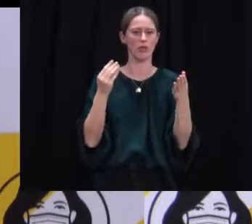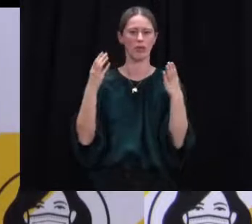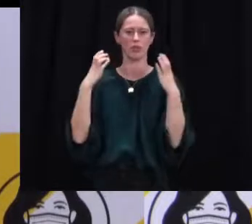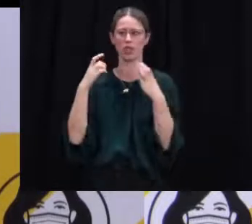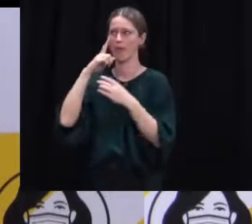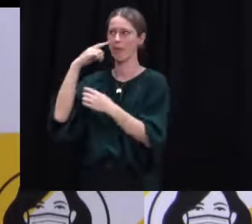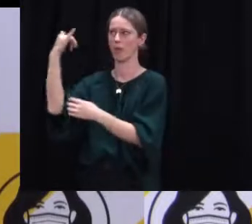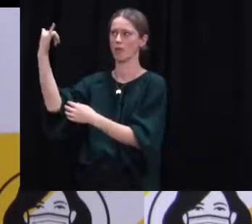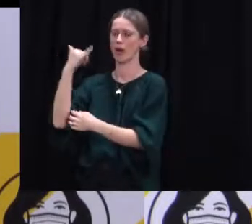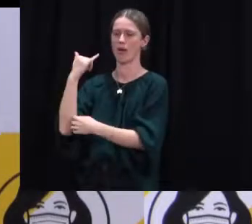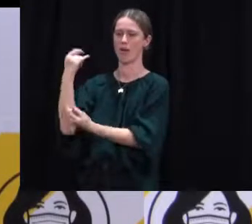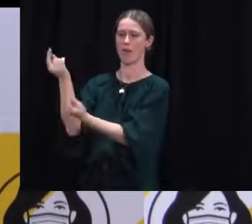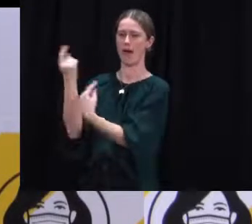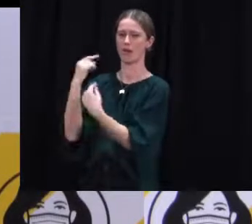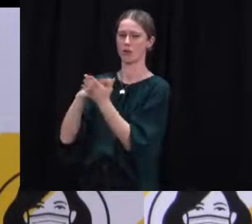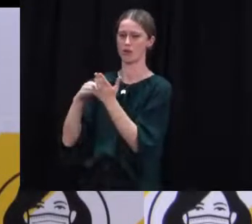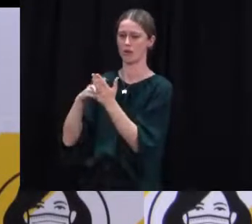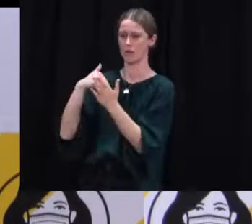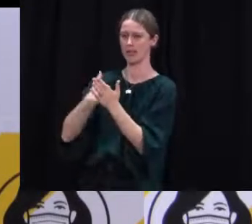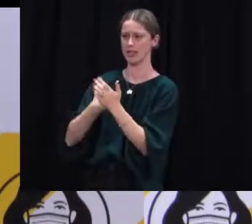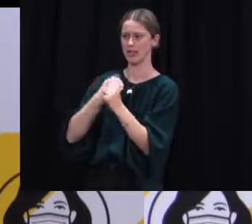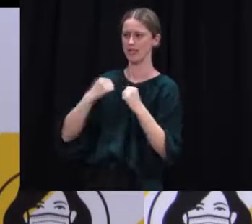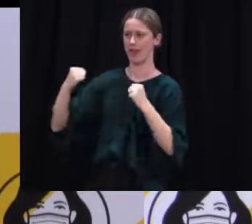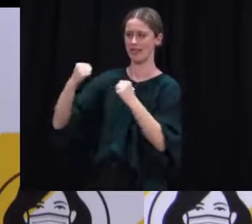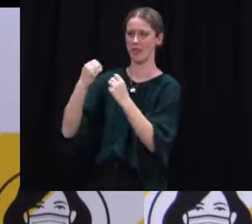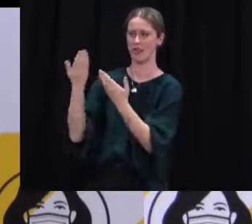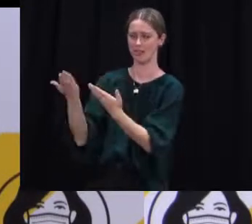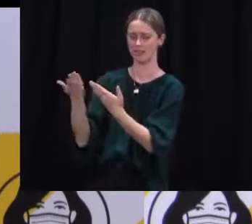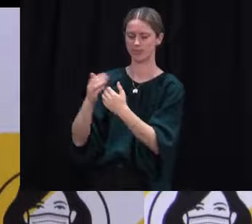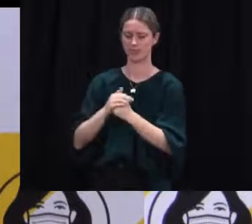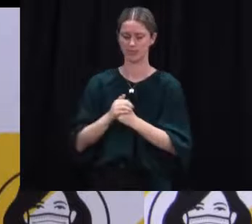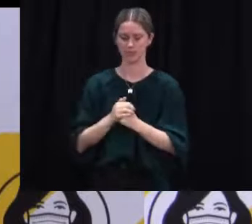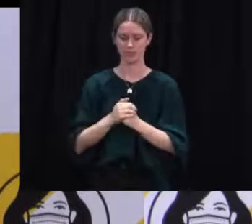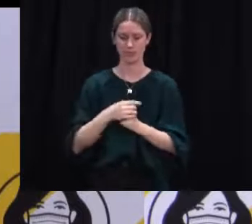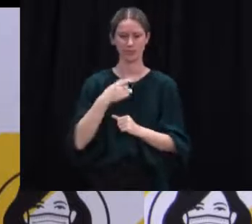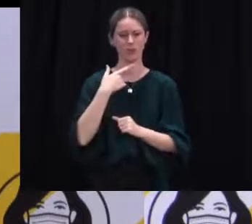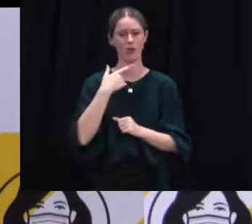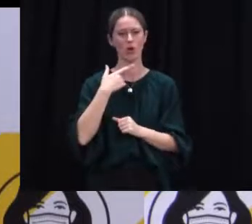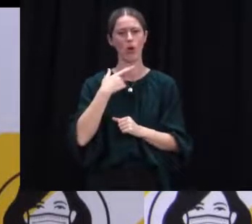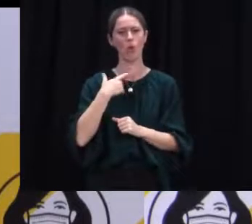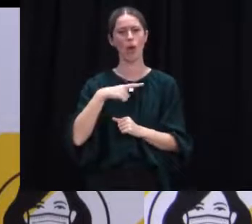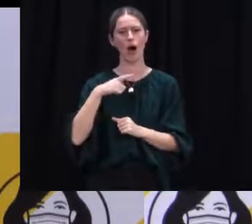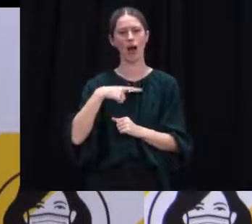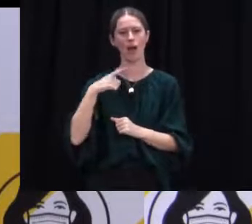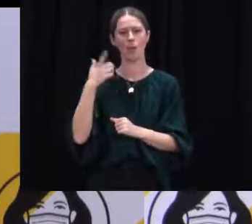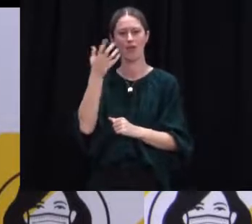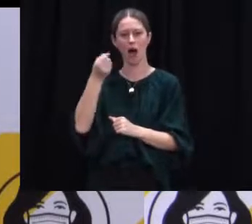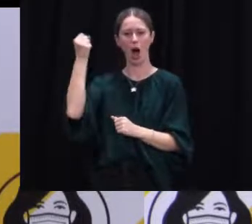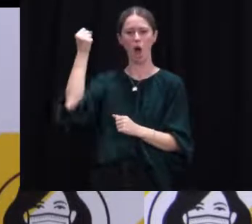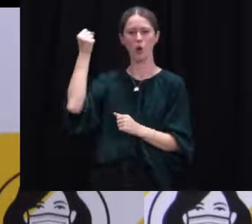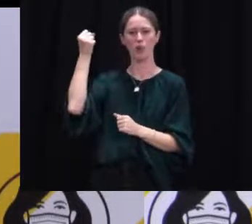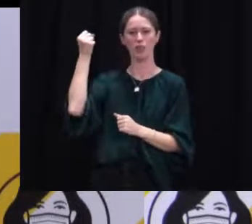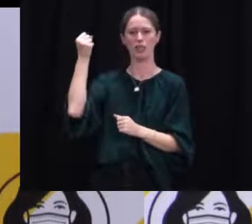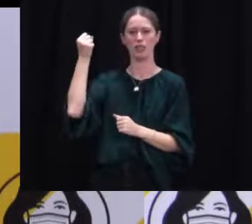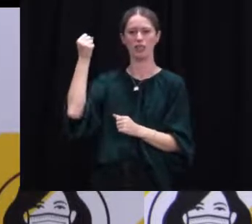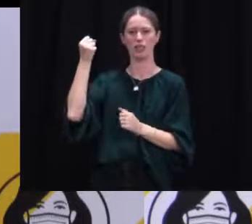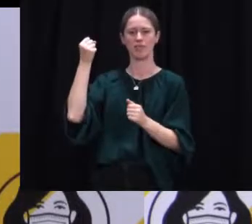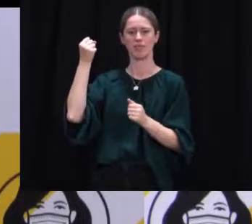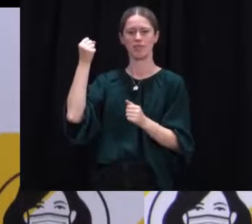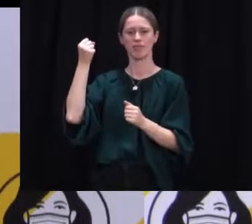facilities for quarantine, then of course we could look at that. We have to balance that up against the pressure of travellers coming in and our need to accommodate